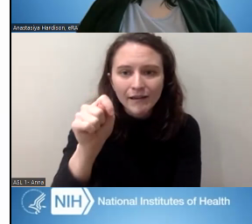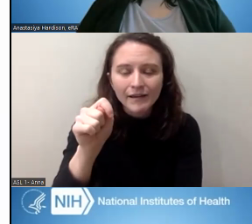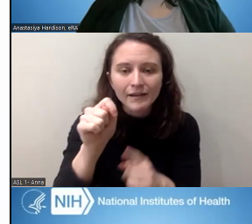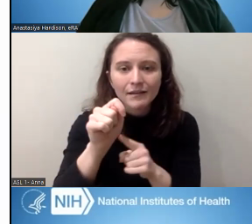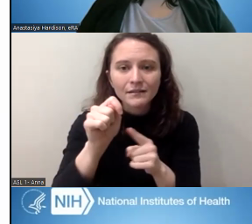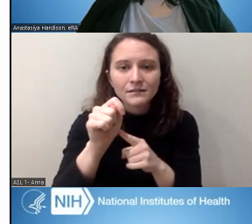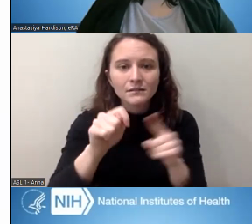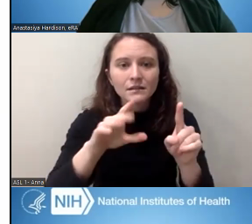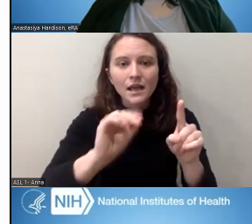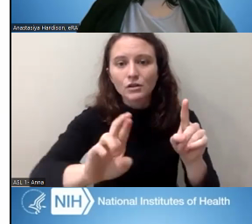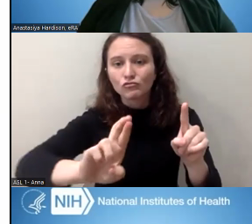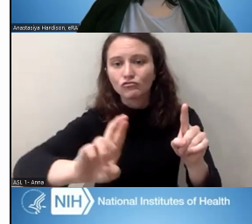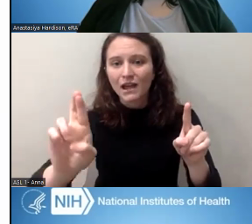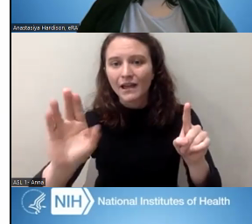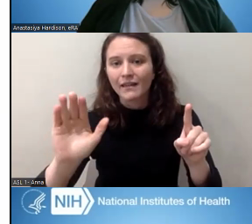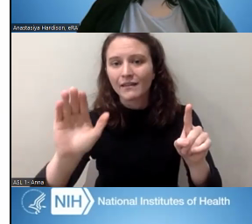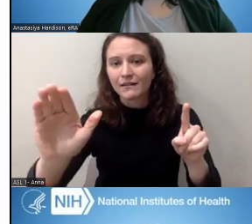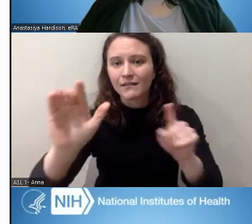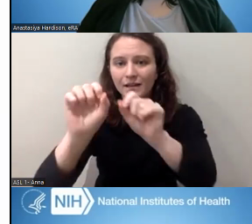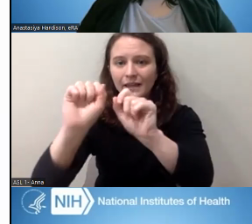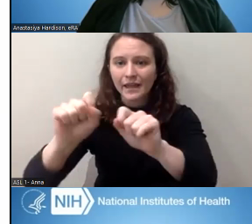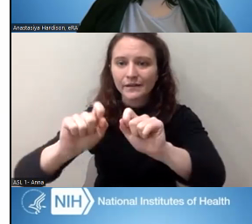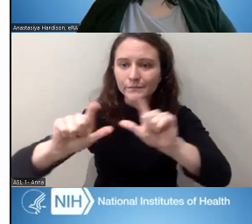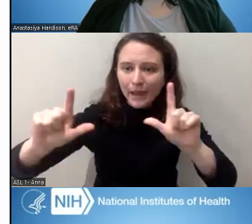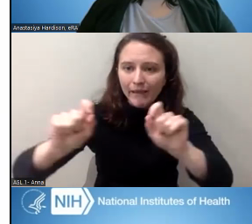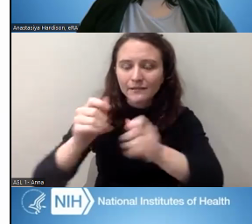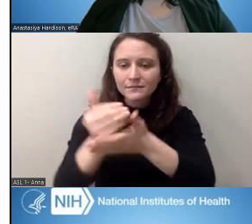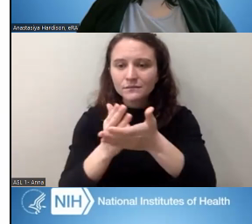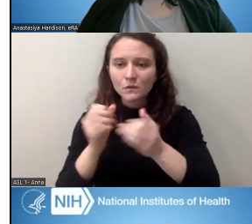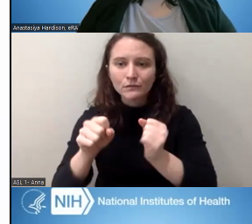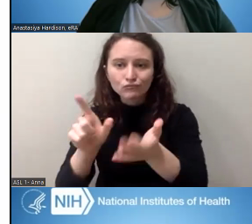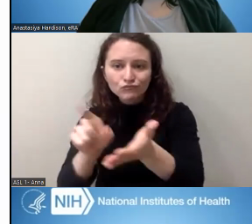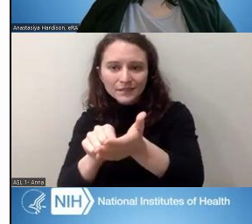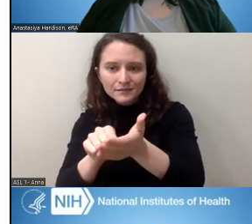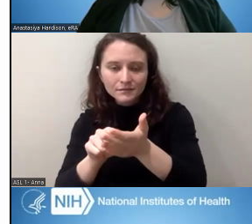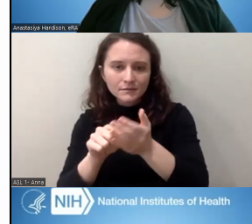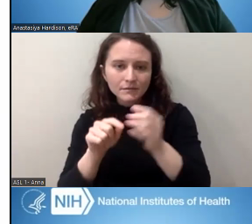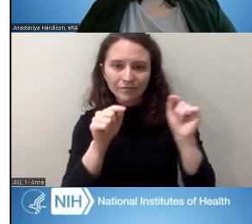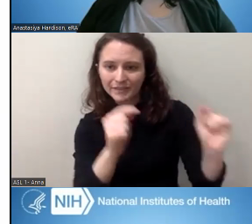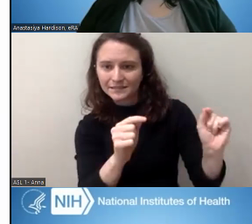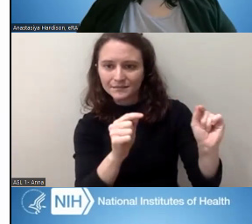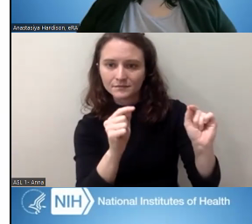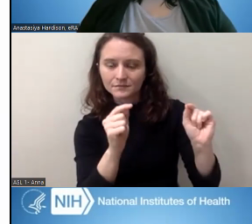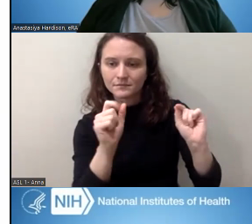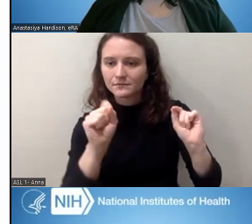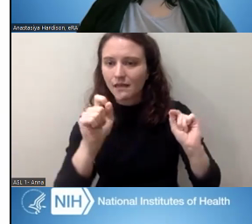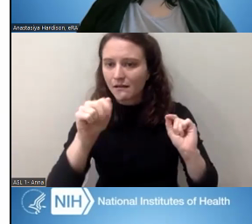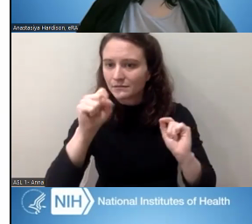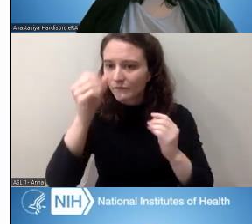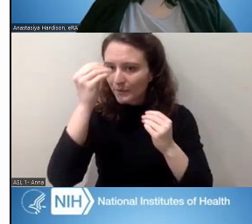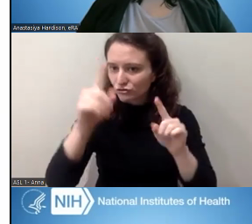sections, collapse them, or print the status information screen in case you have any additional